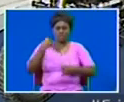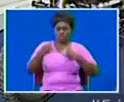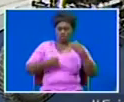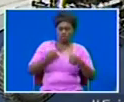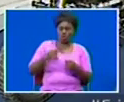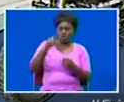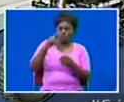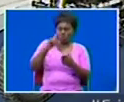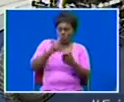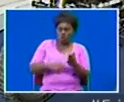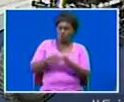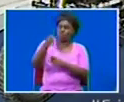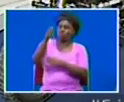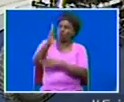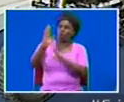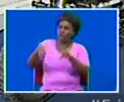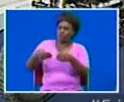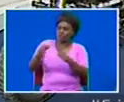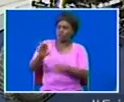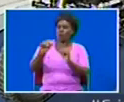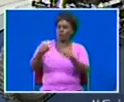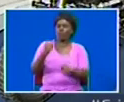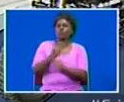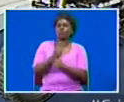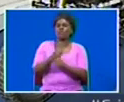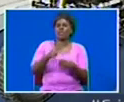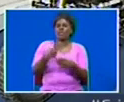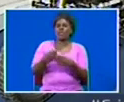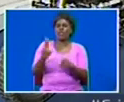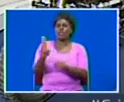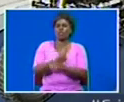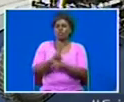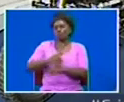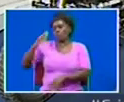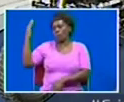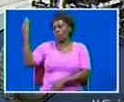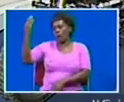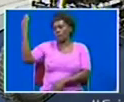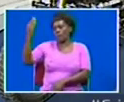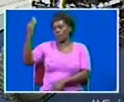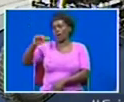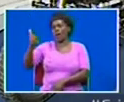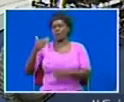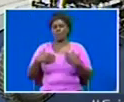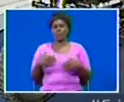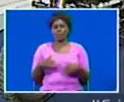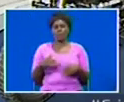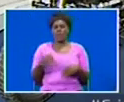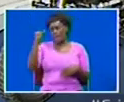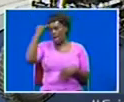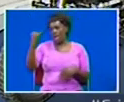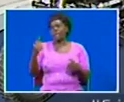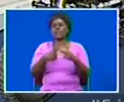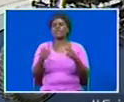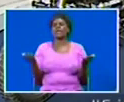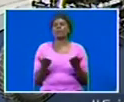what God has given you the strength and the ability to do, and then you use it to minister to others. All right. Basically. So when this idea started, were